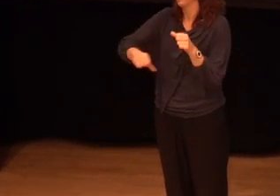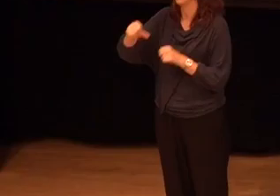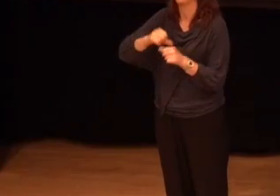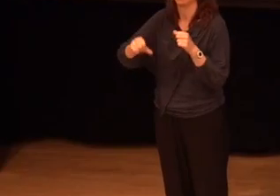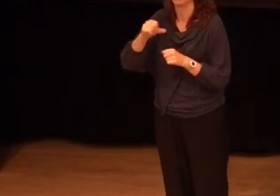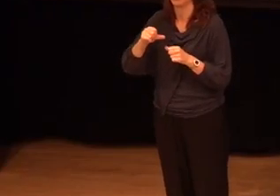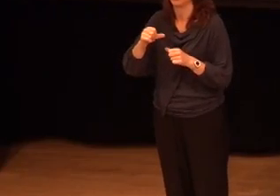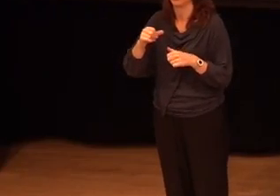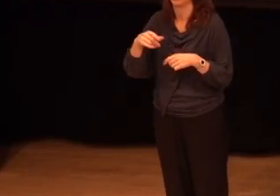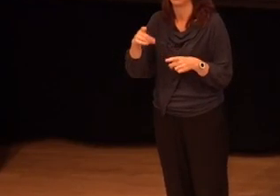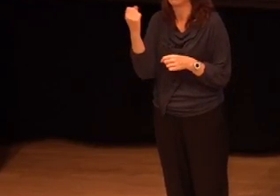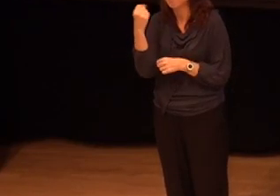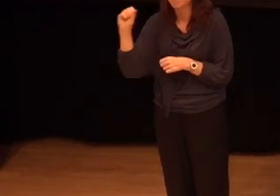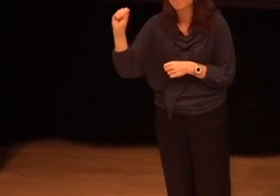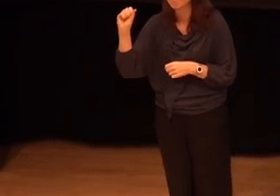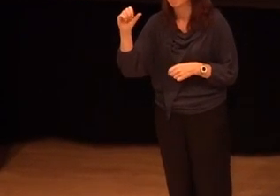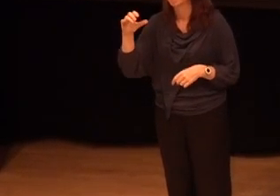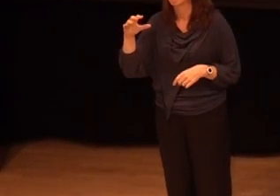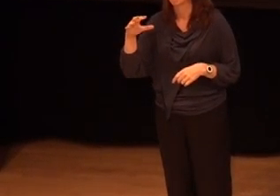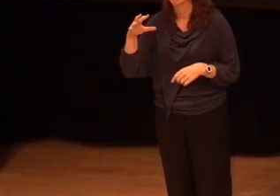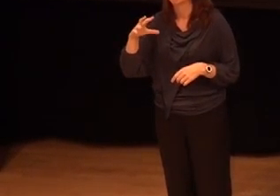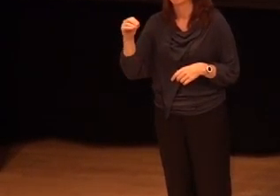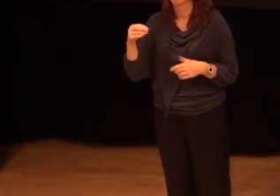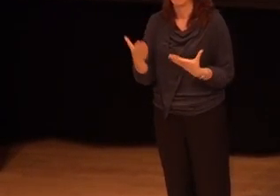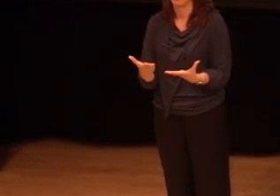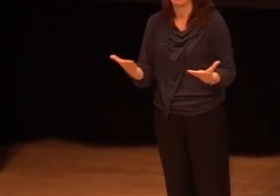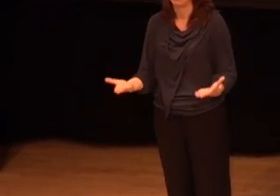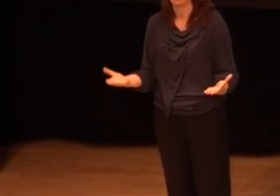in demonstrations and in convenings like this.